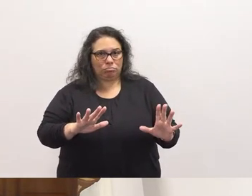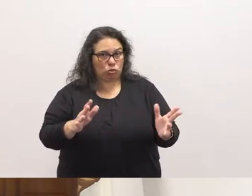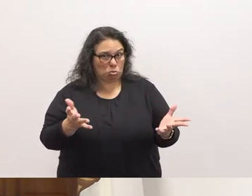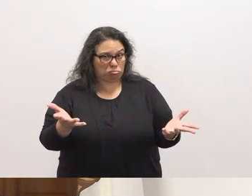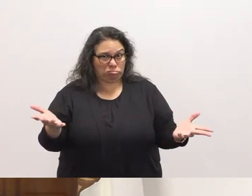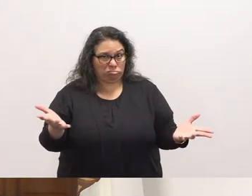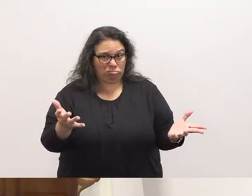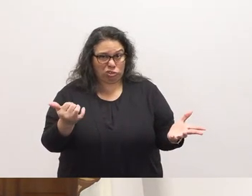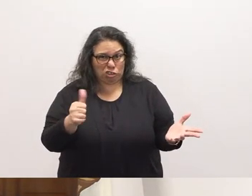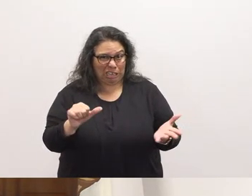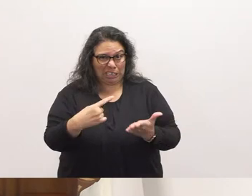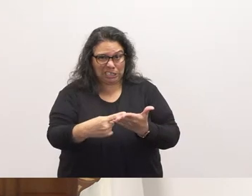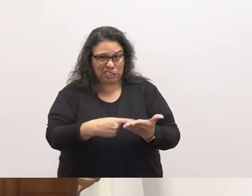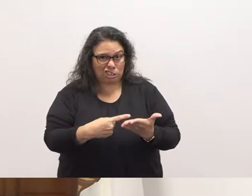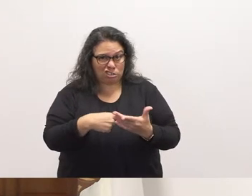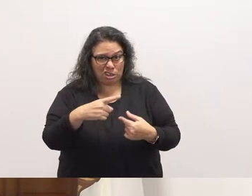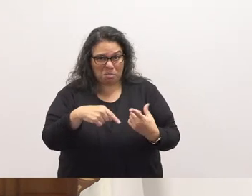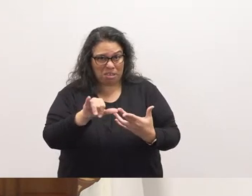any discussion on that?